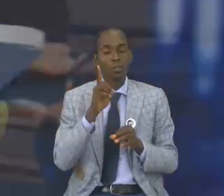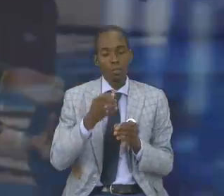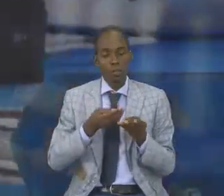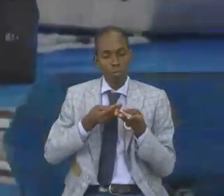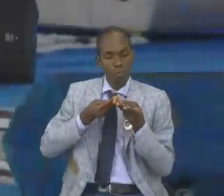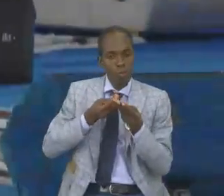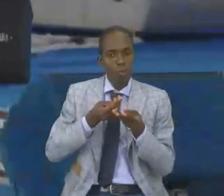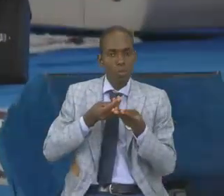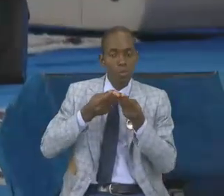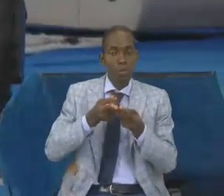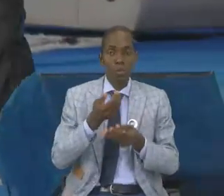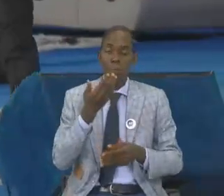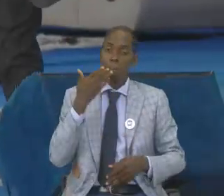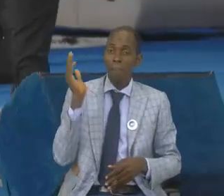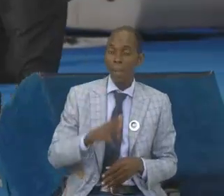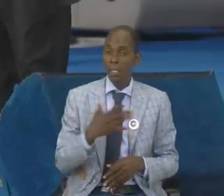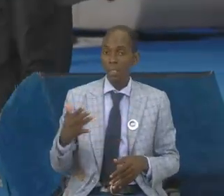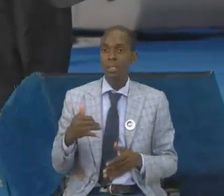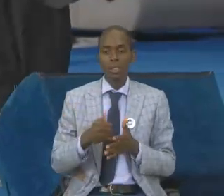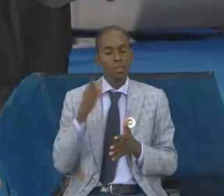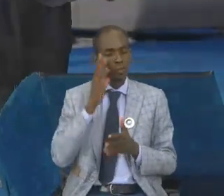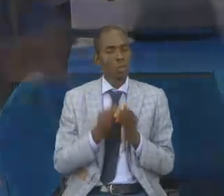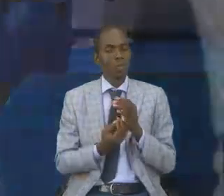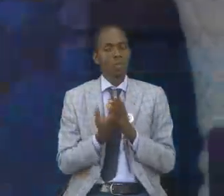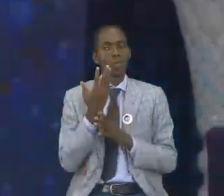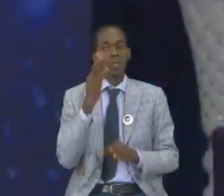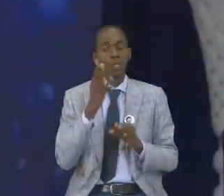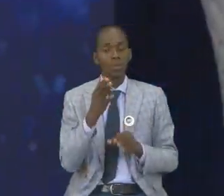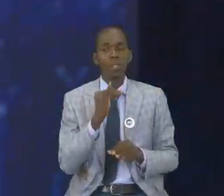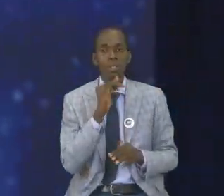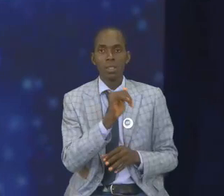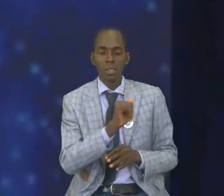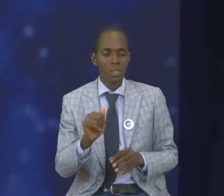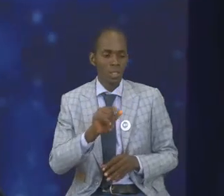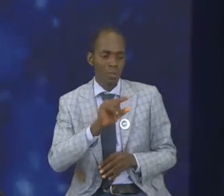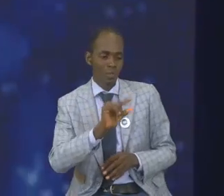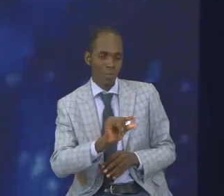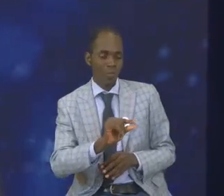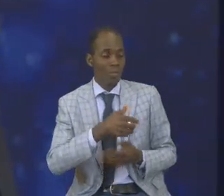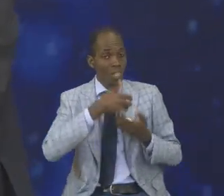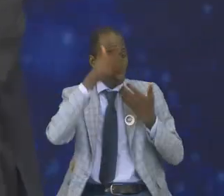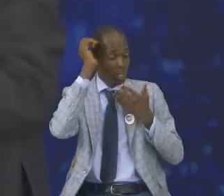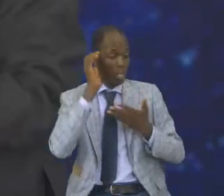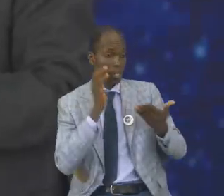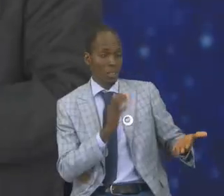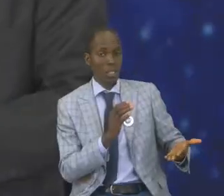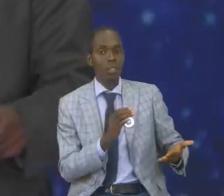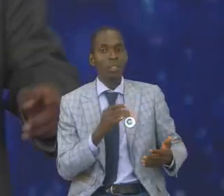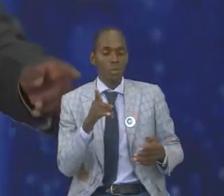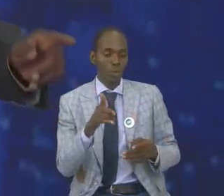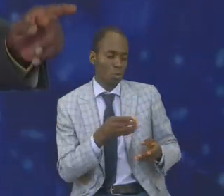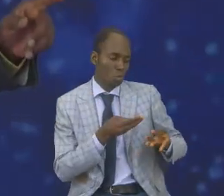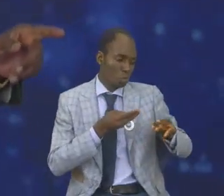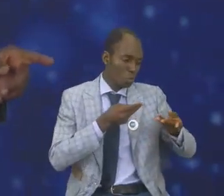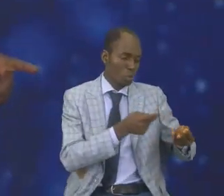that evil will grow. If there's a little lion there, not strong to kill you now, not strong to break your bones